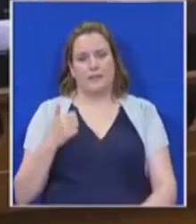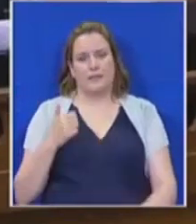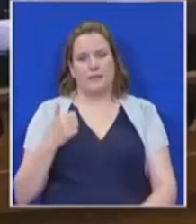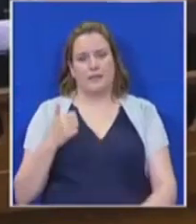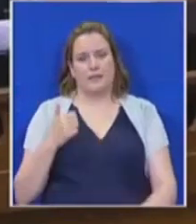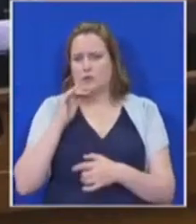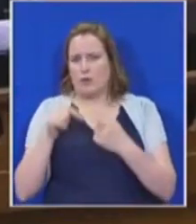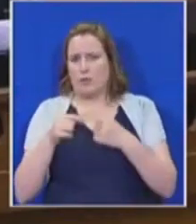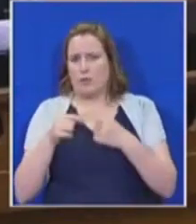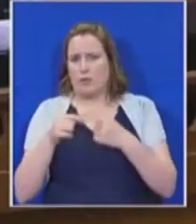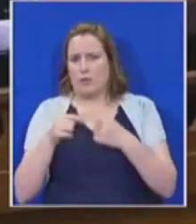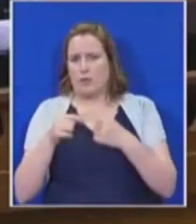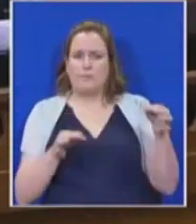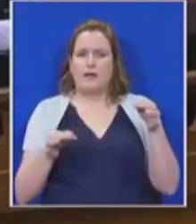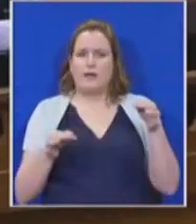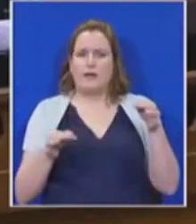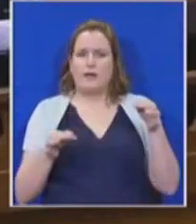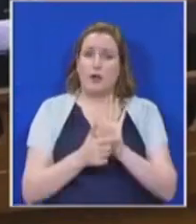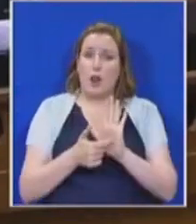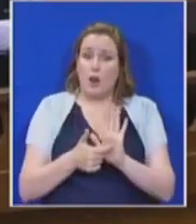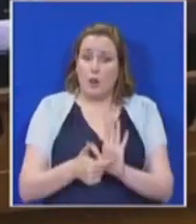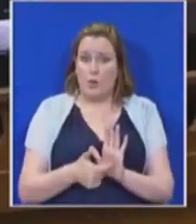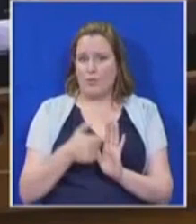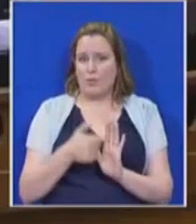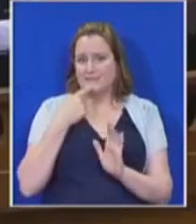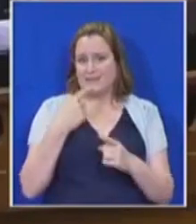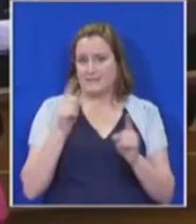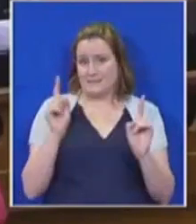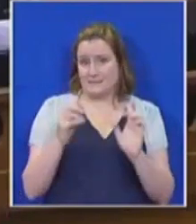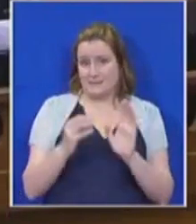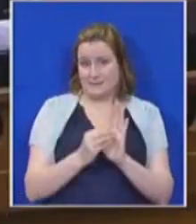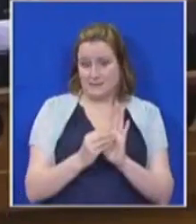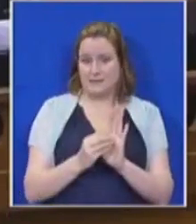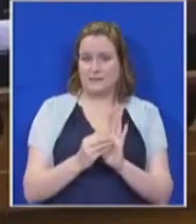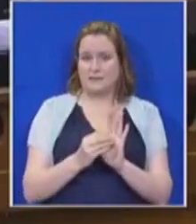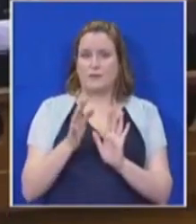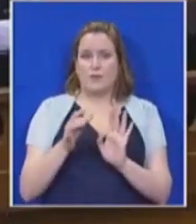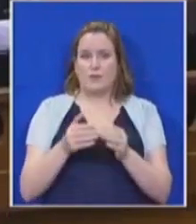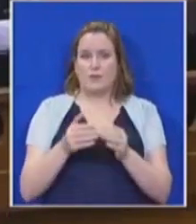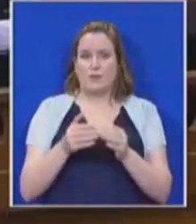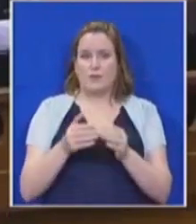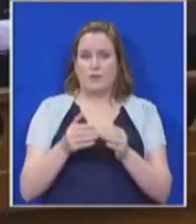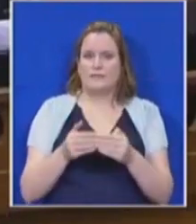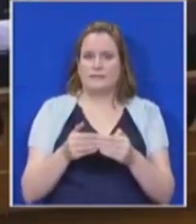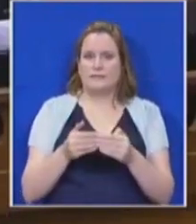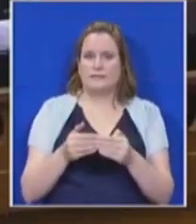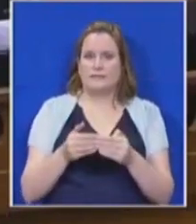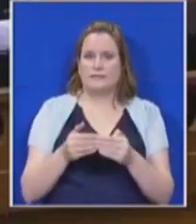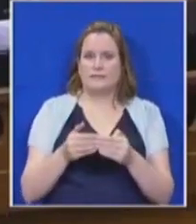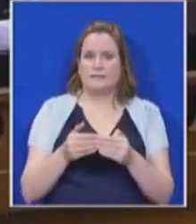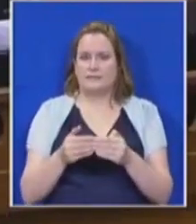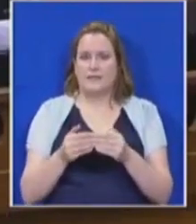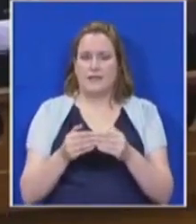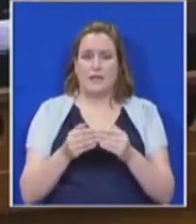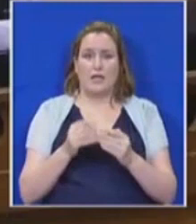law that states in its objects that it aims to protect the Europeans